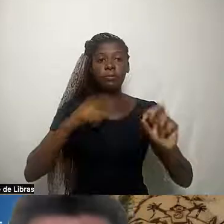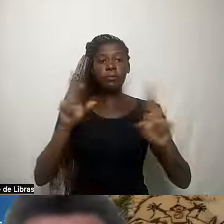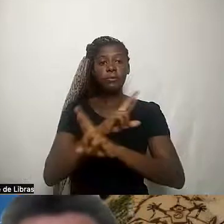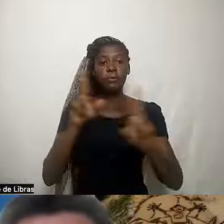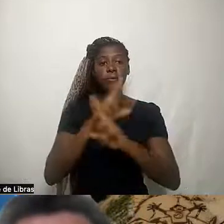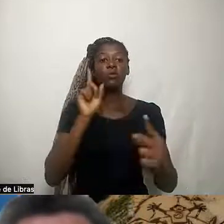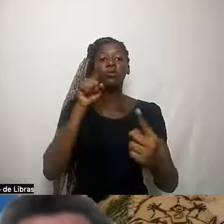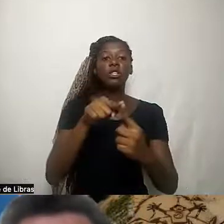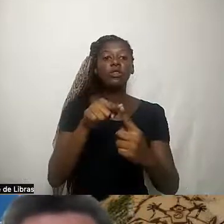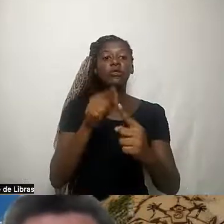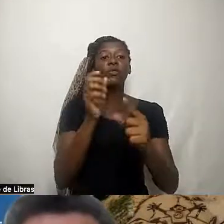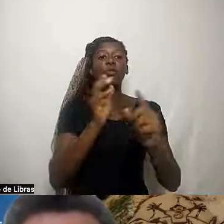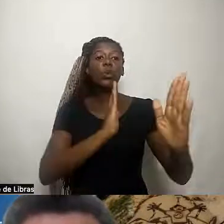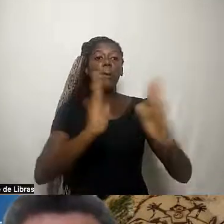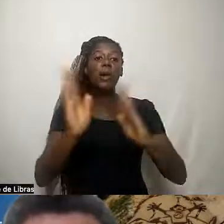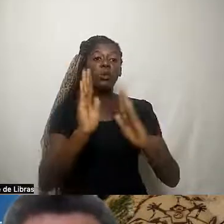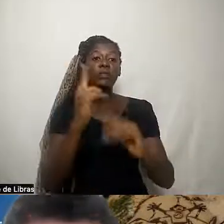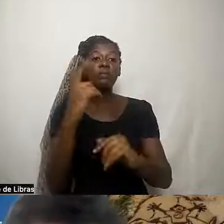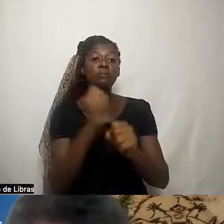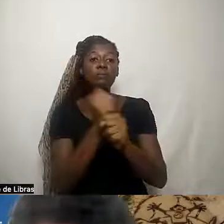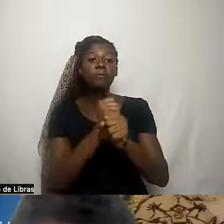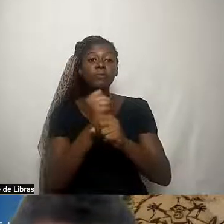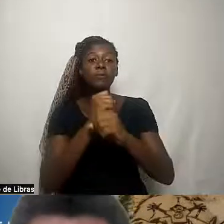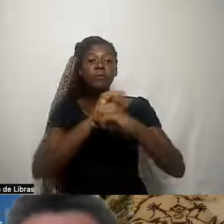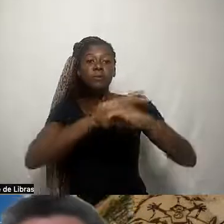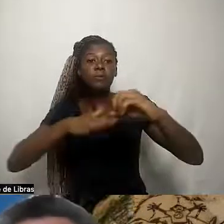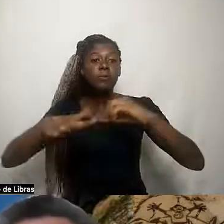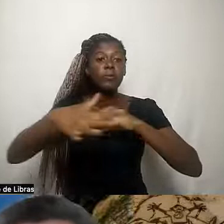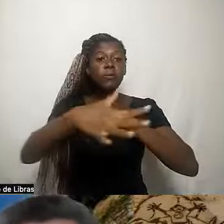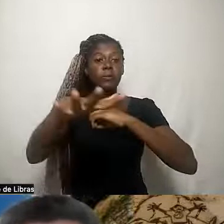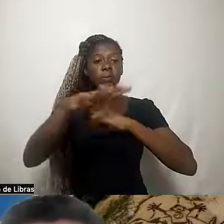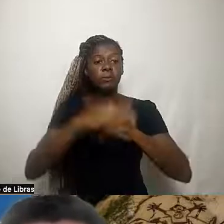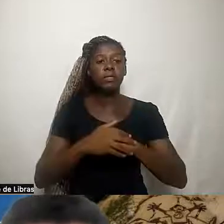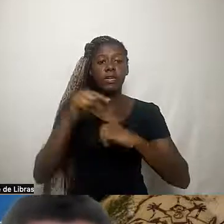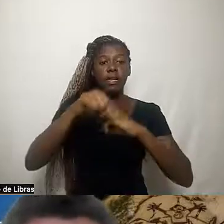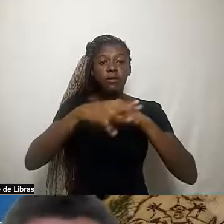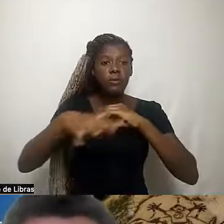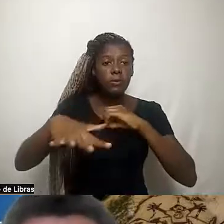directly connected to the objectives of the ocean decade,